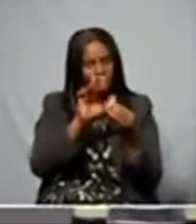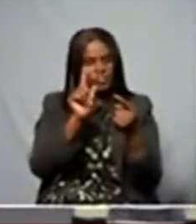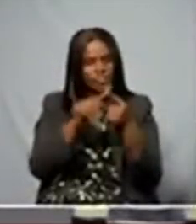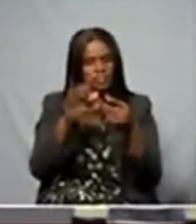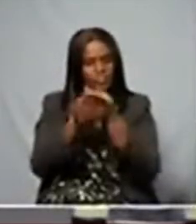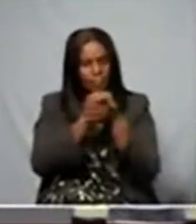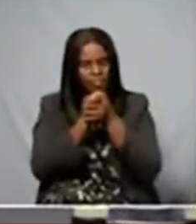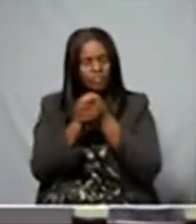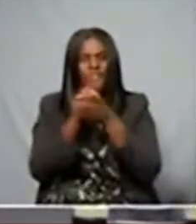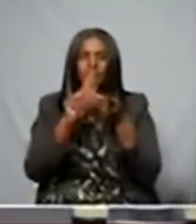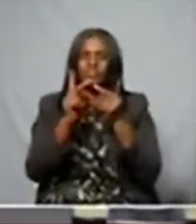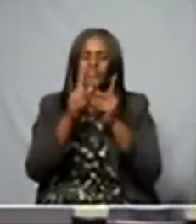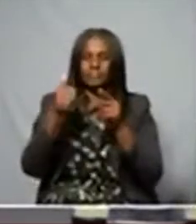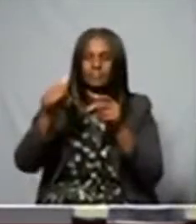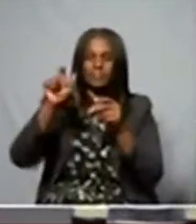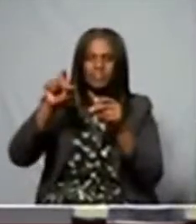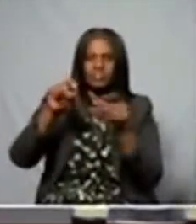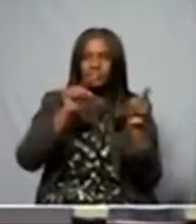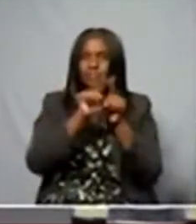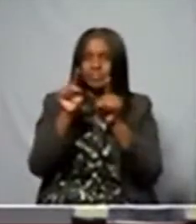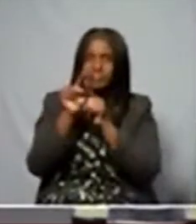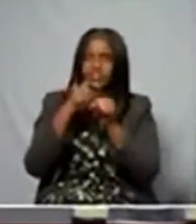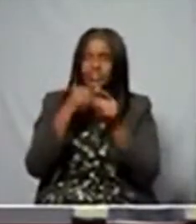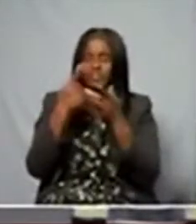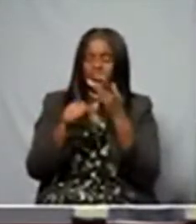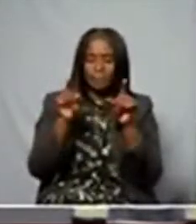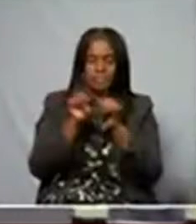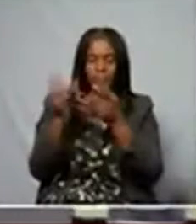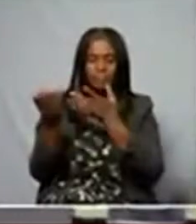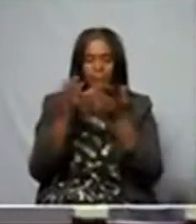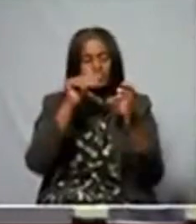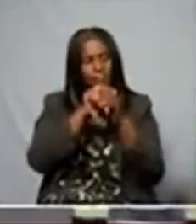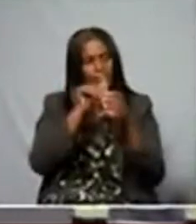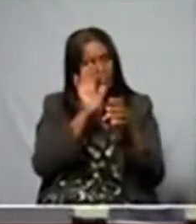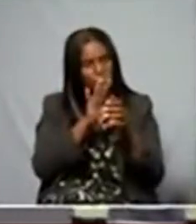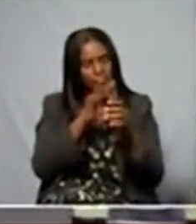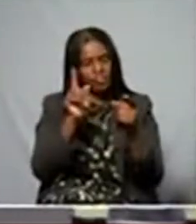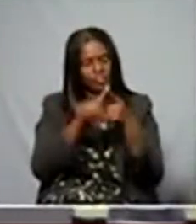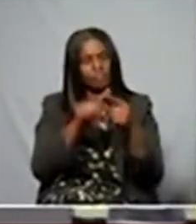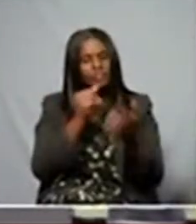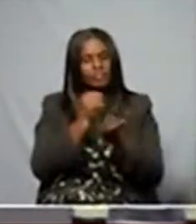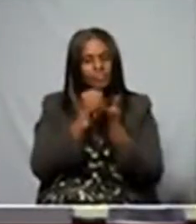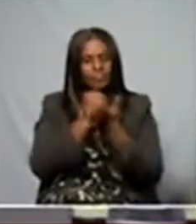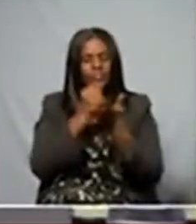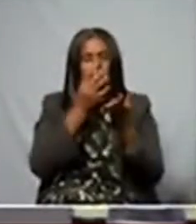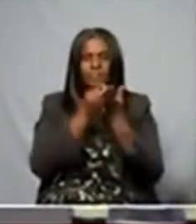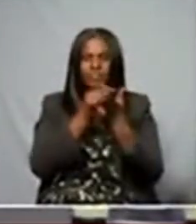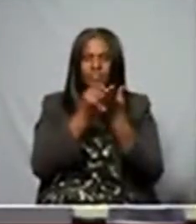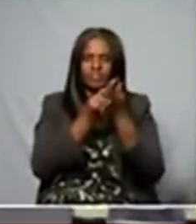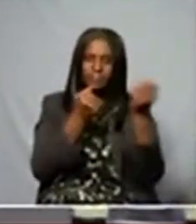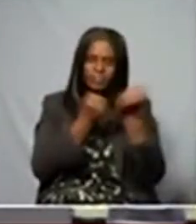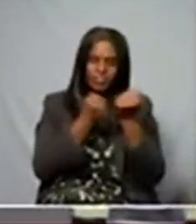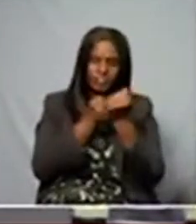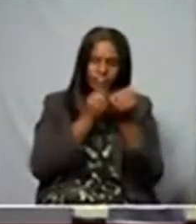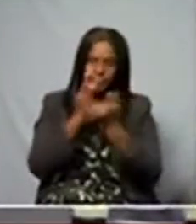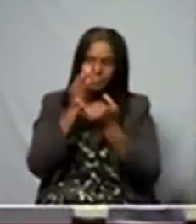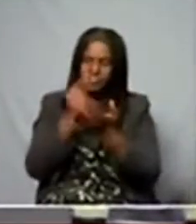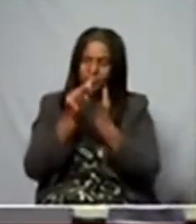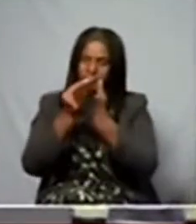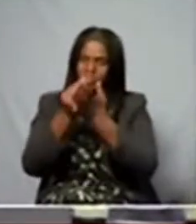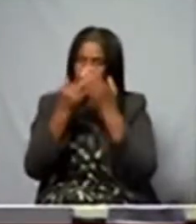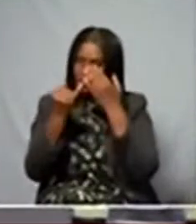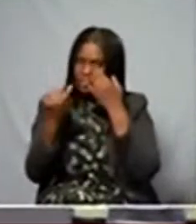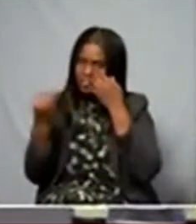cooperating partners need also be brought on board to bridge financing gaps through grant